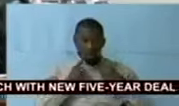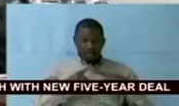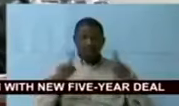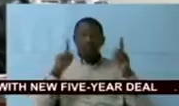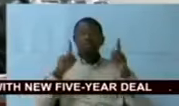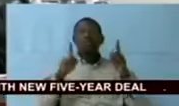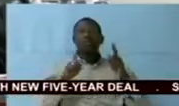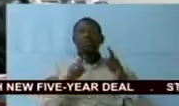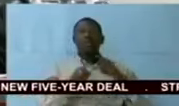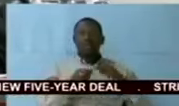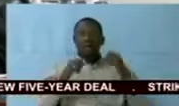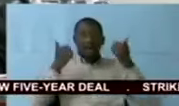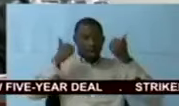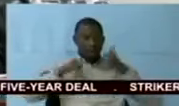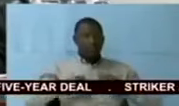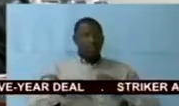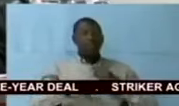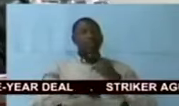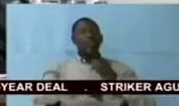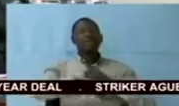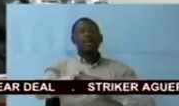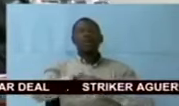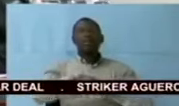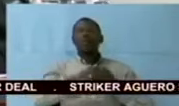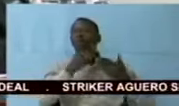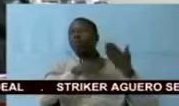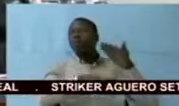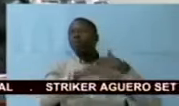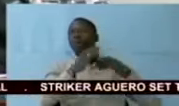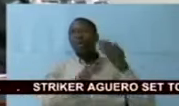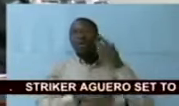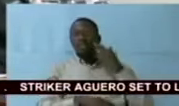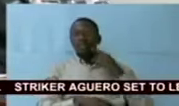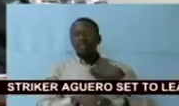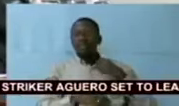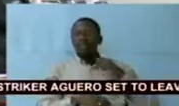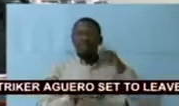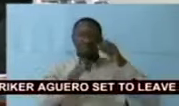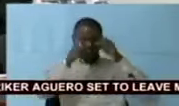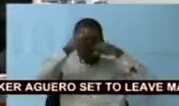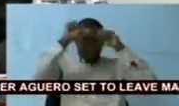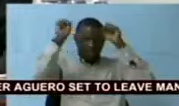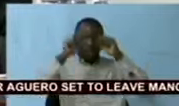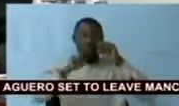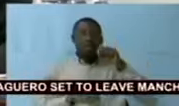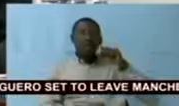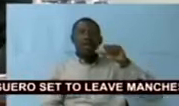at a time that the then government of the APRC was